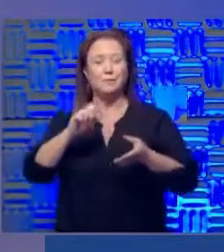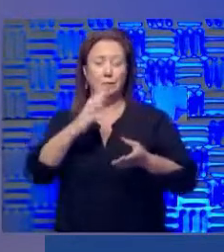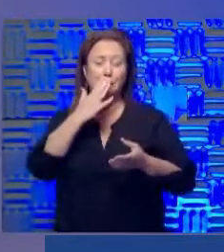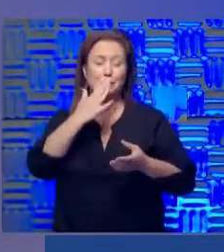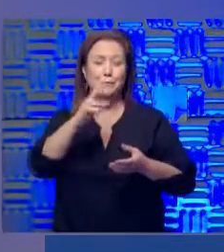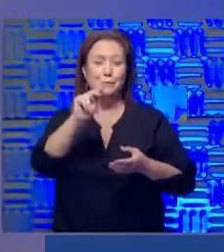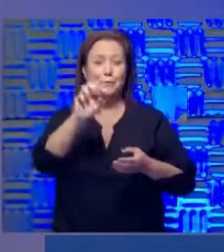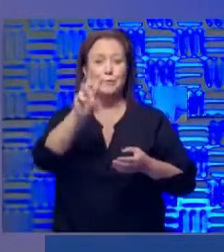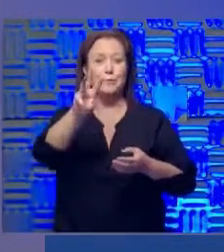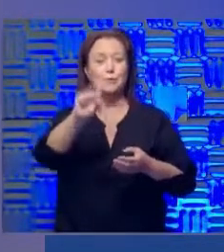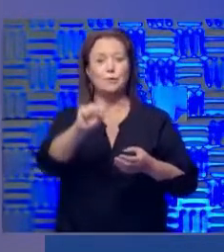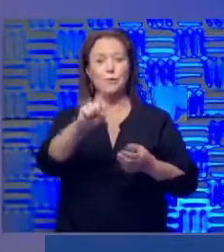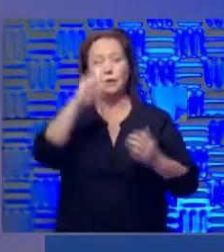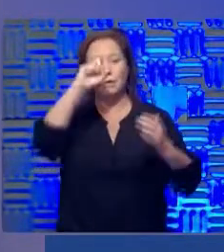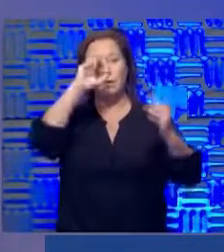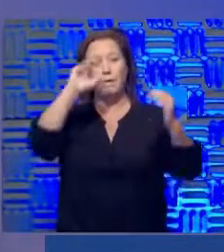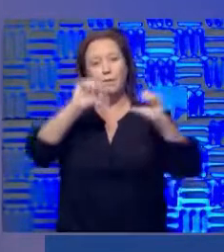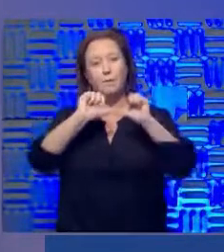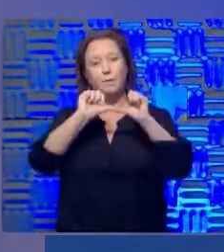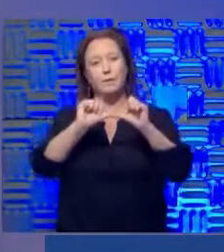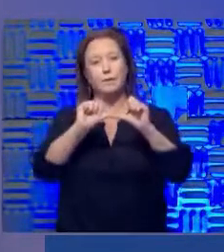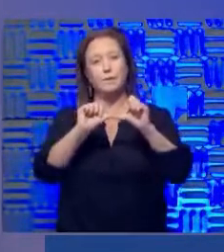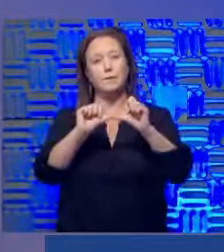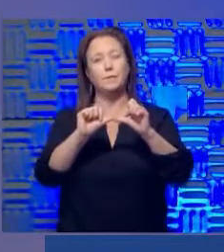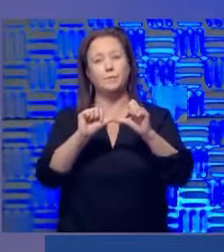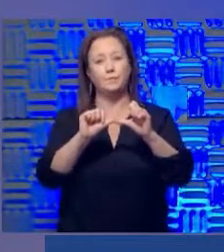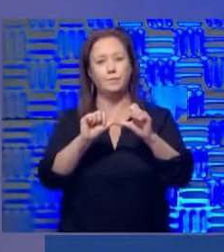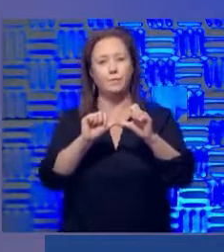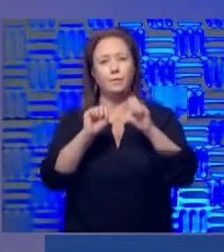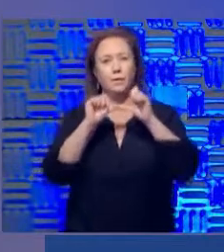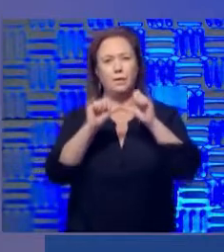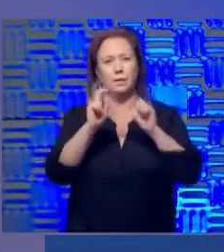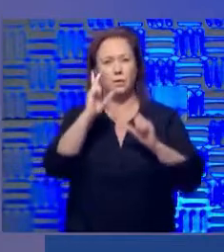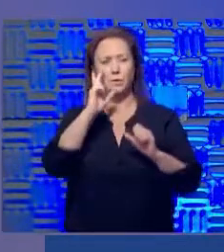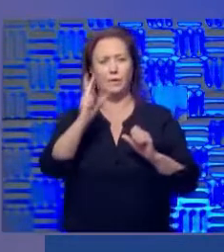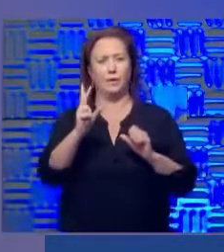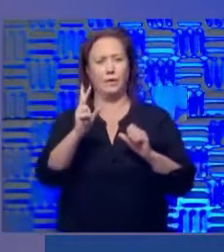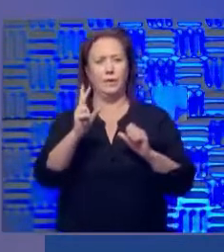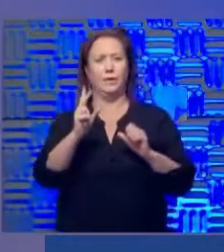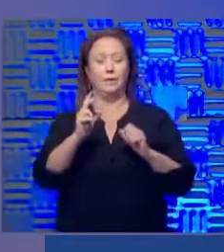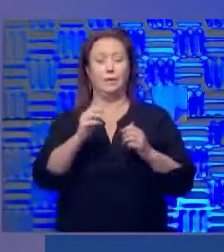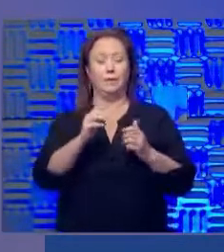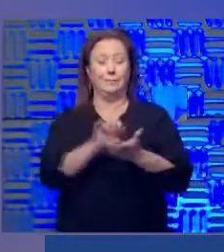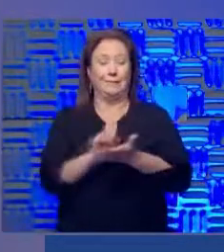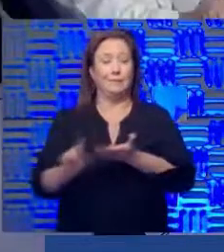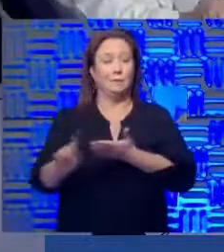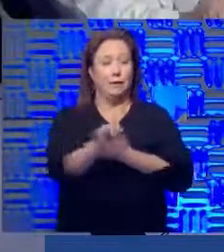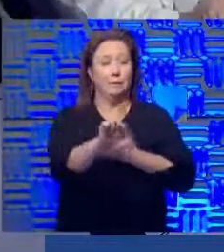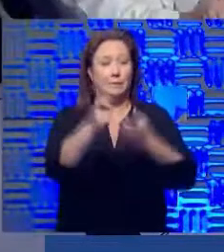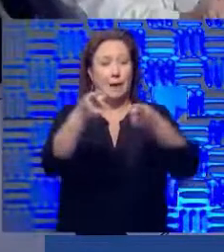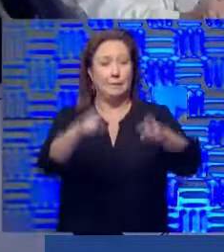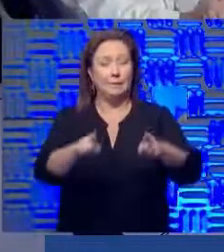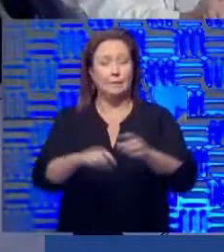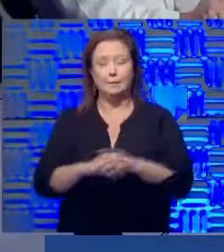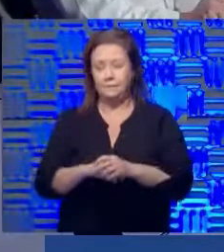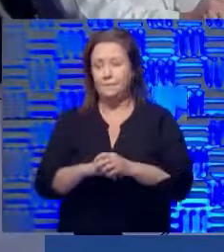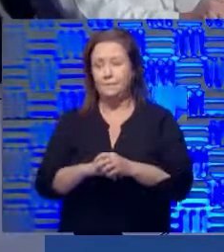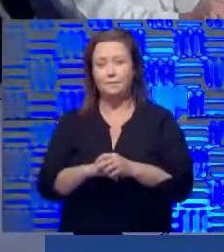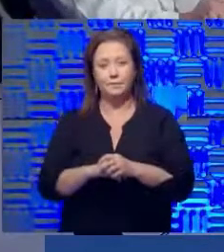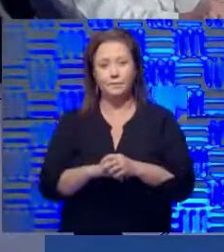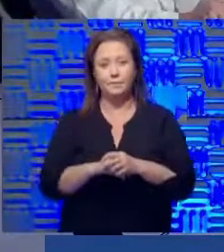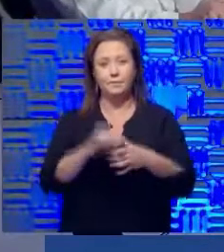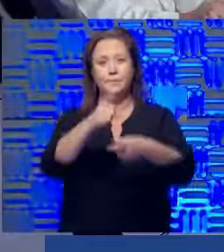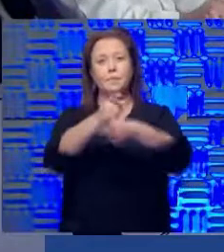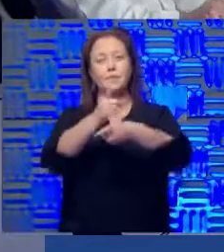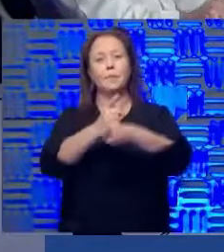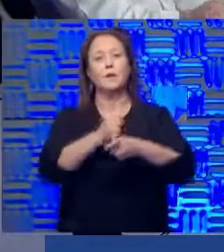thing. Hopefully we can continue that trend, and we just got to continue to see what this next week brings. Yeah, it is interesting